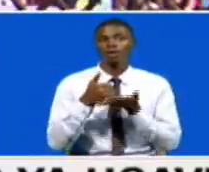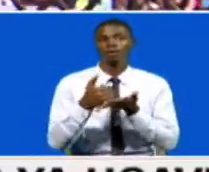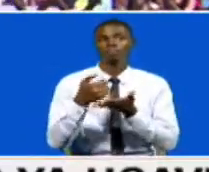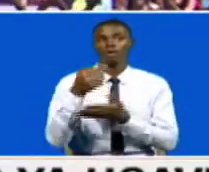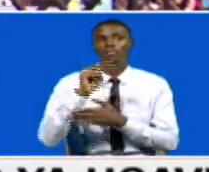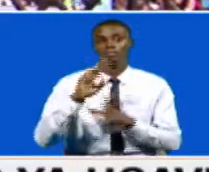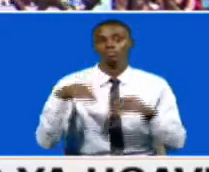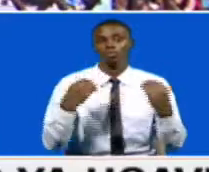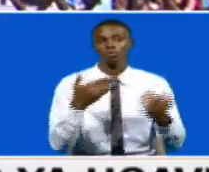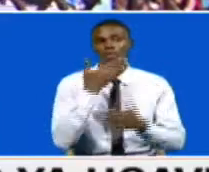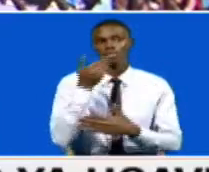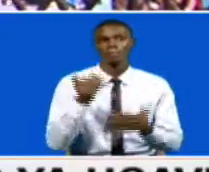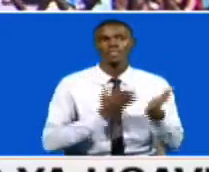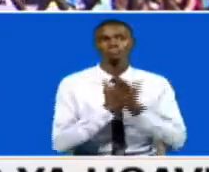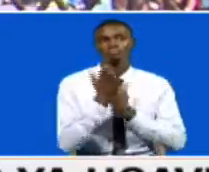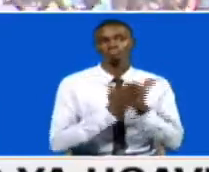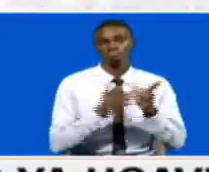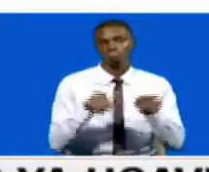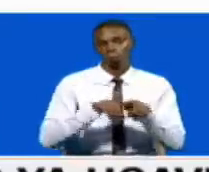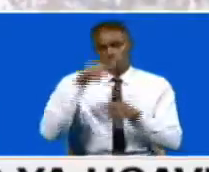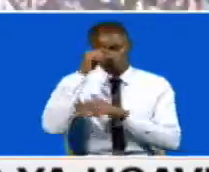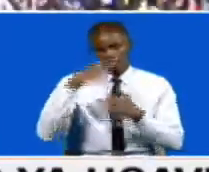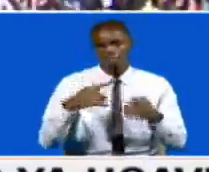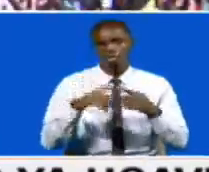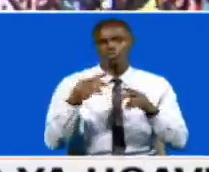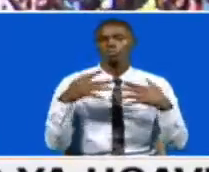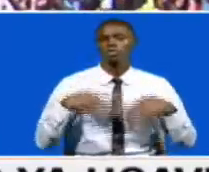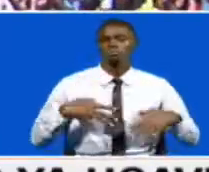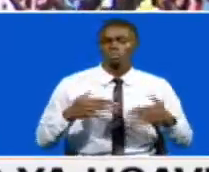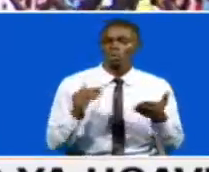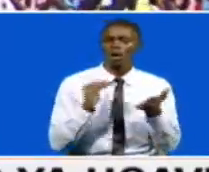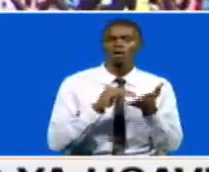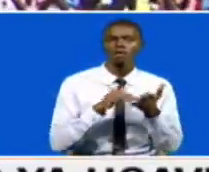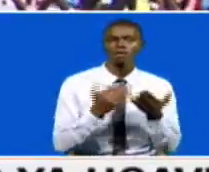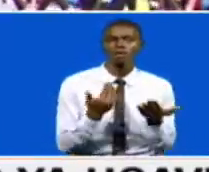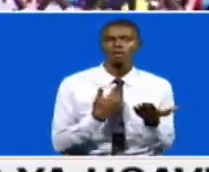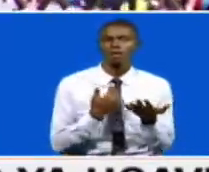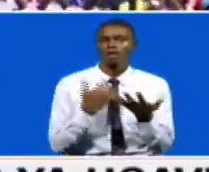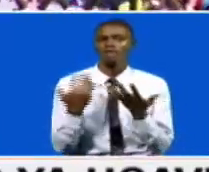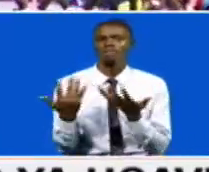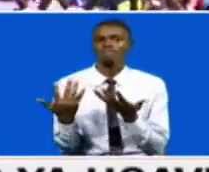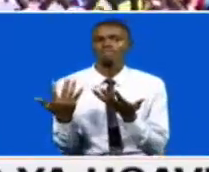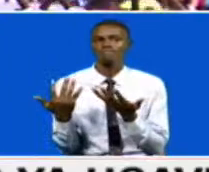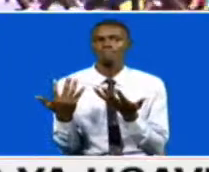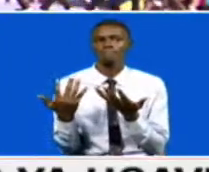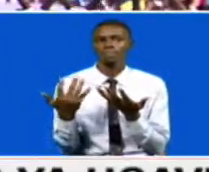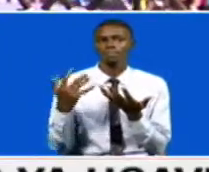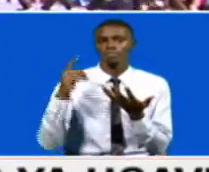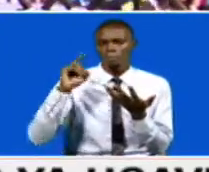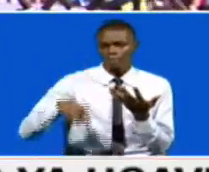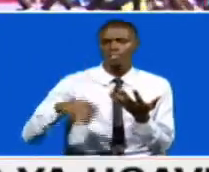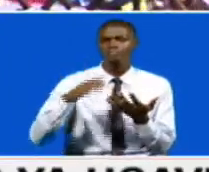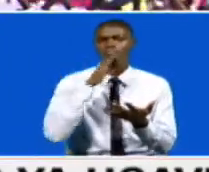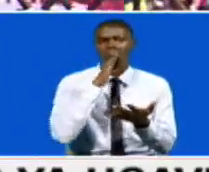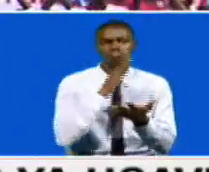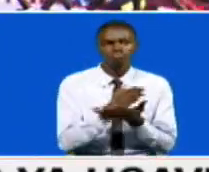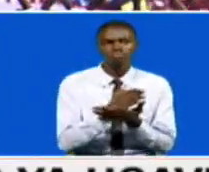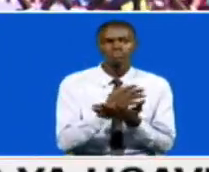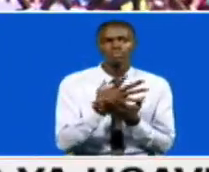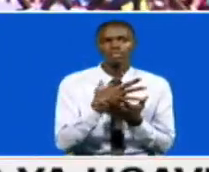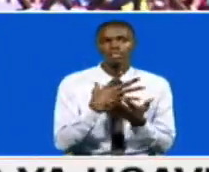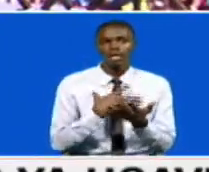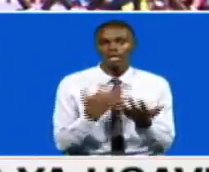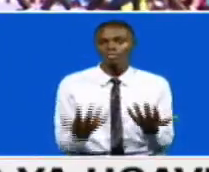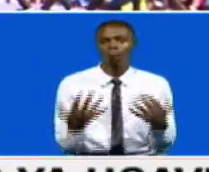to offer the best services they can as governors to the people. But again, we have got to be realistic and alive to